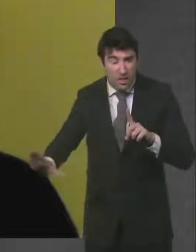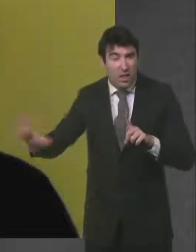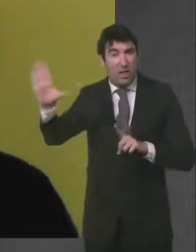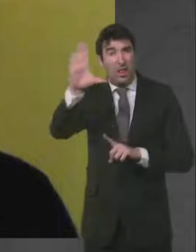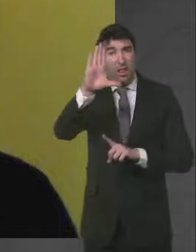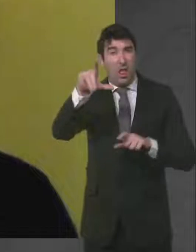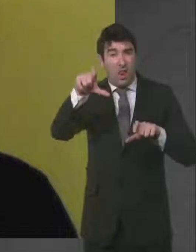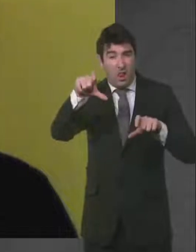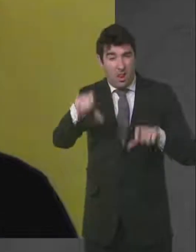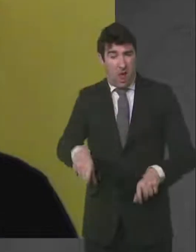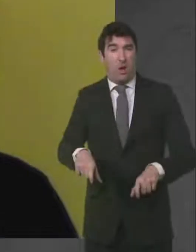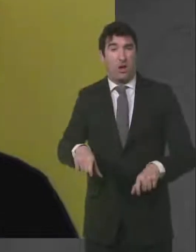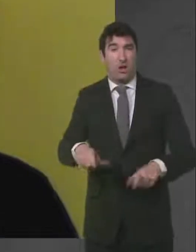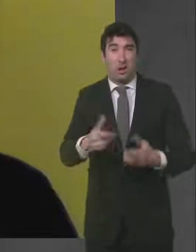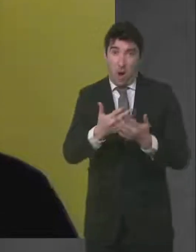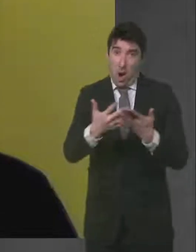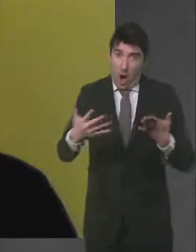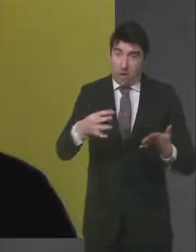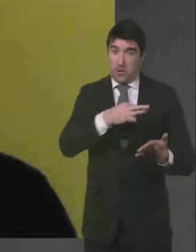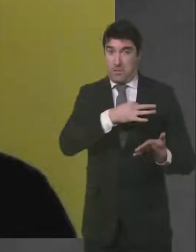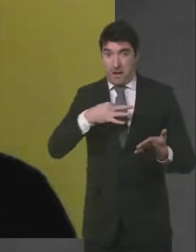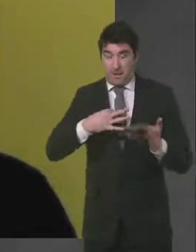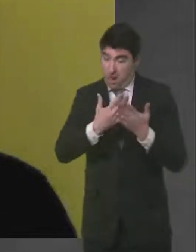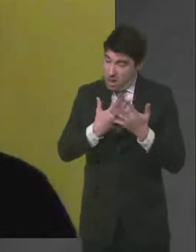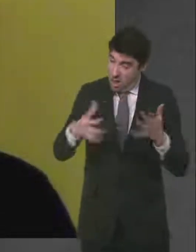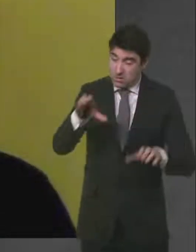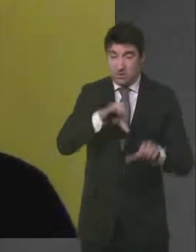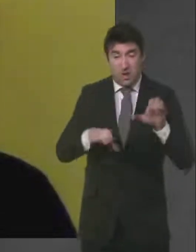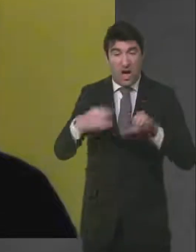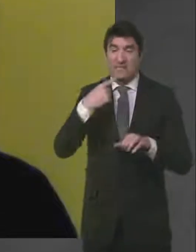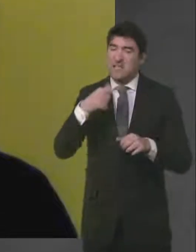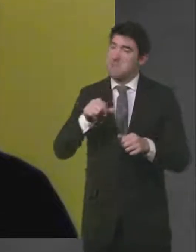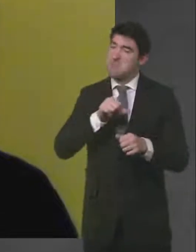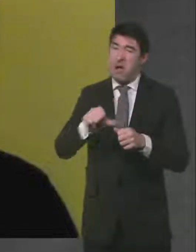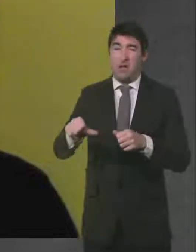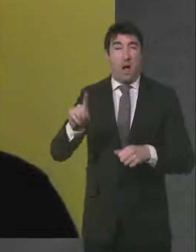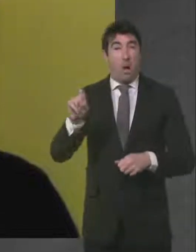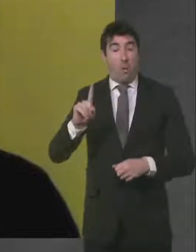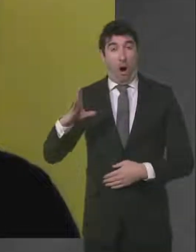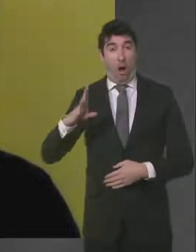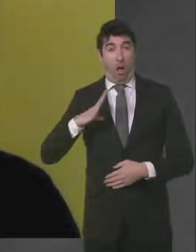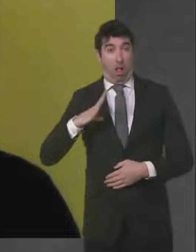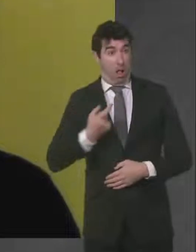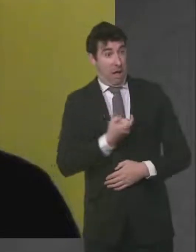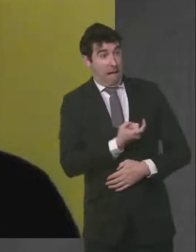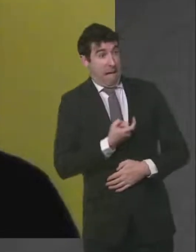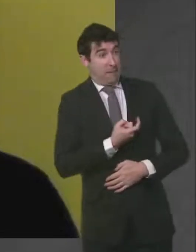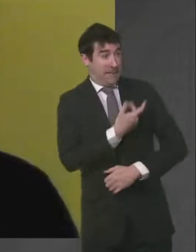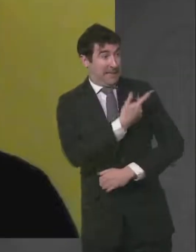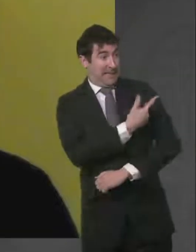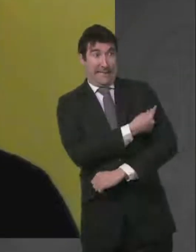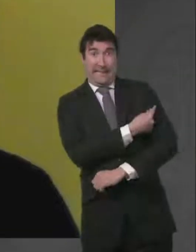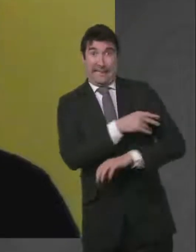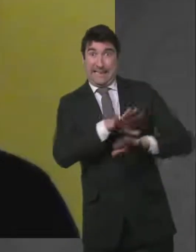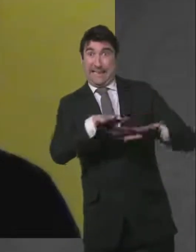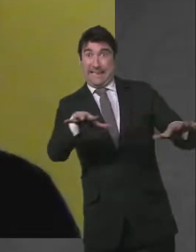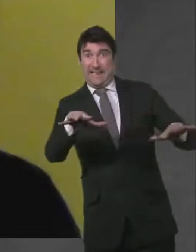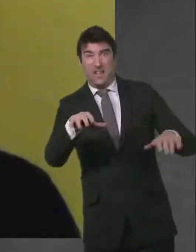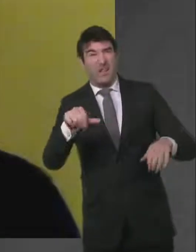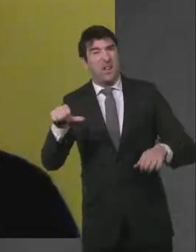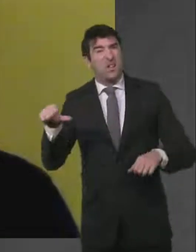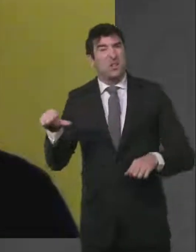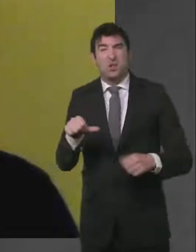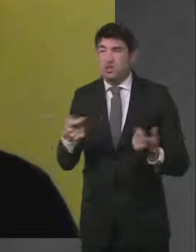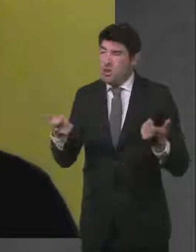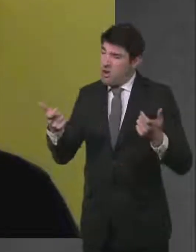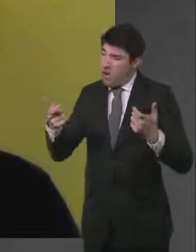such a time as vaccines, as there are enough vaccines to protect the vulnerable? And a question for Professor Van Tam: what is our latest?